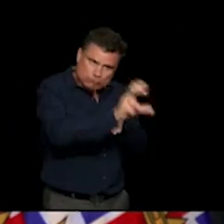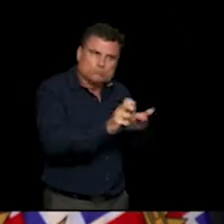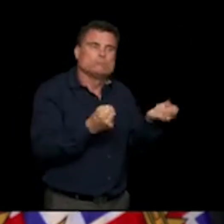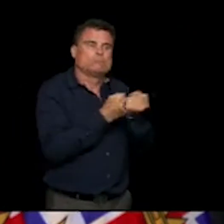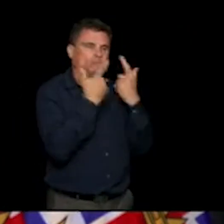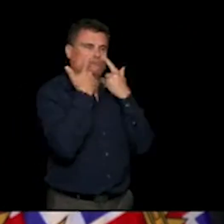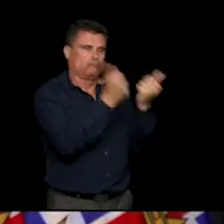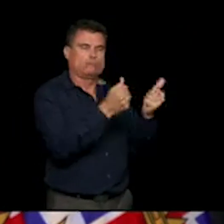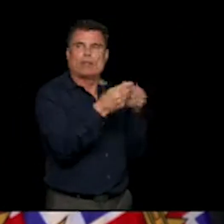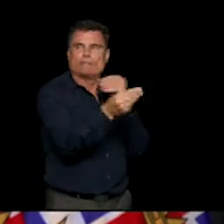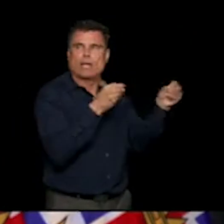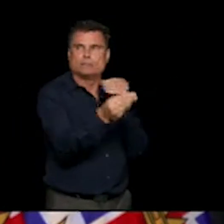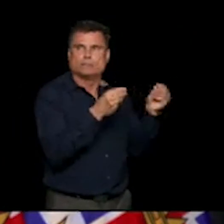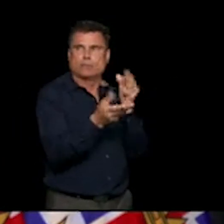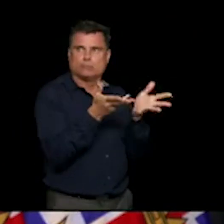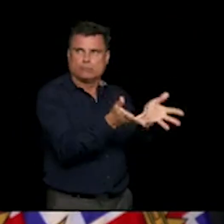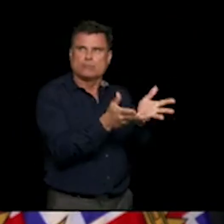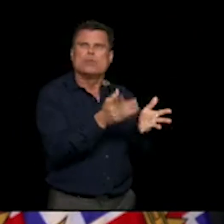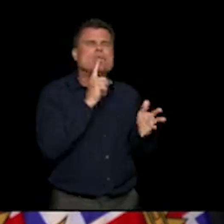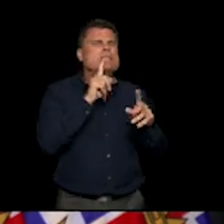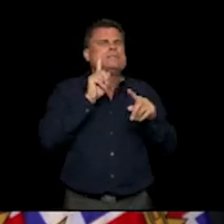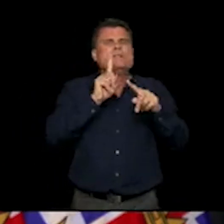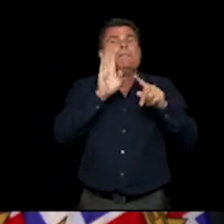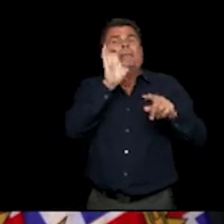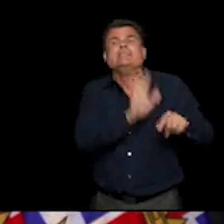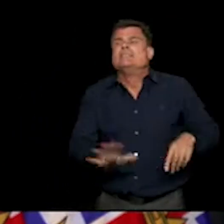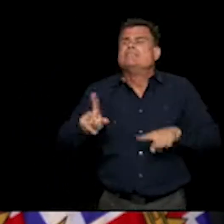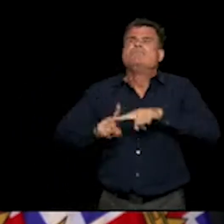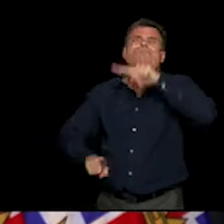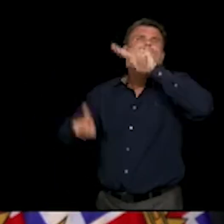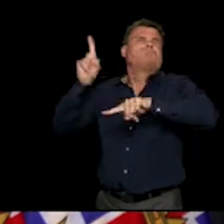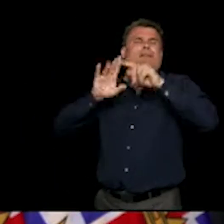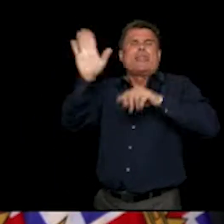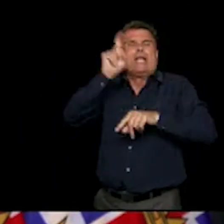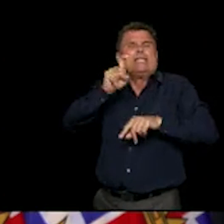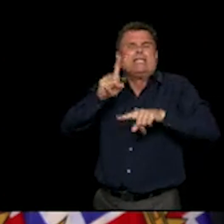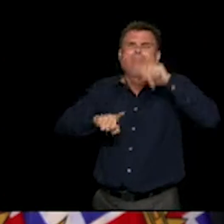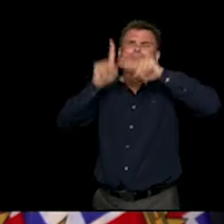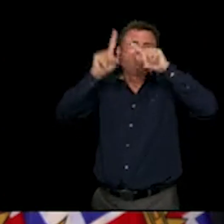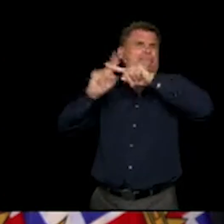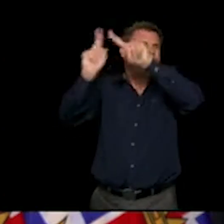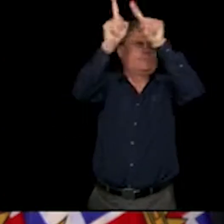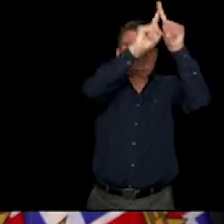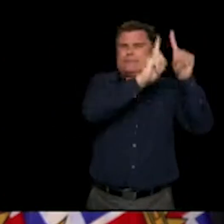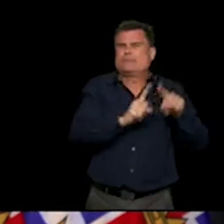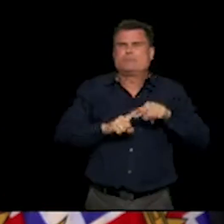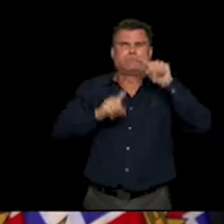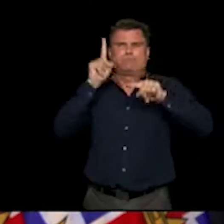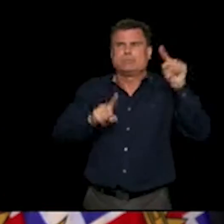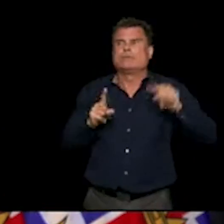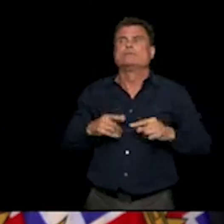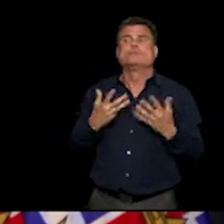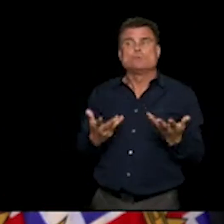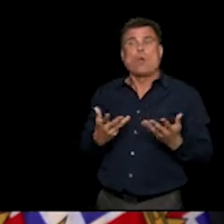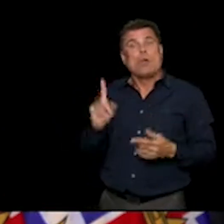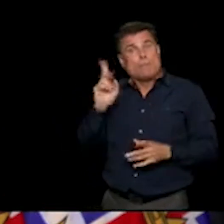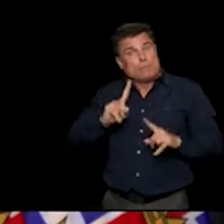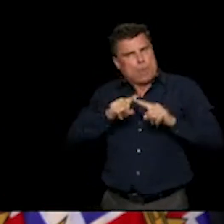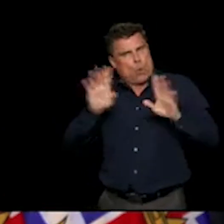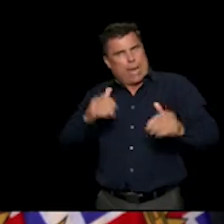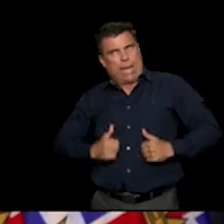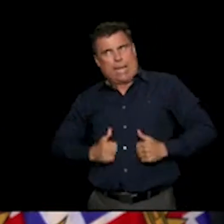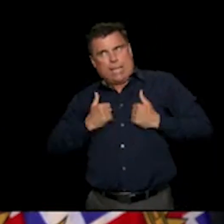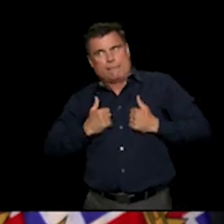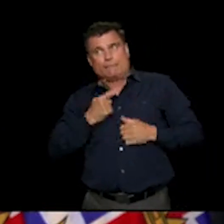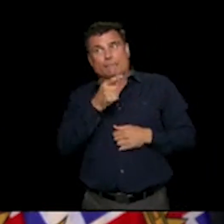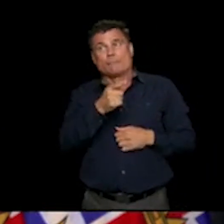example, pursuing similar courses of action that are happening right now. But again, it will look differently in